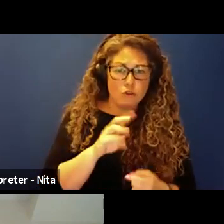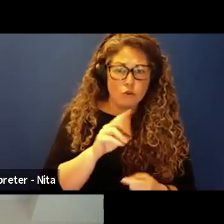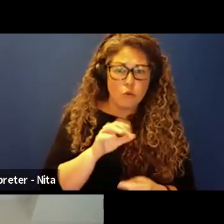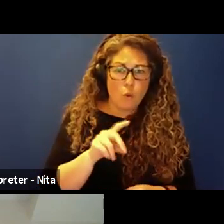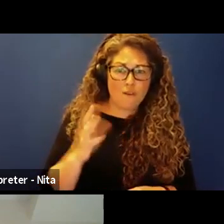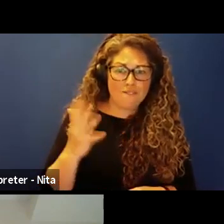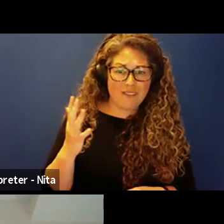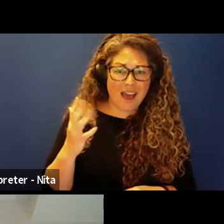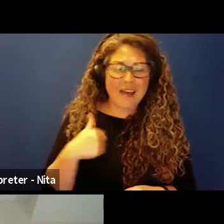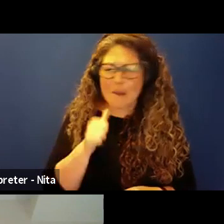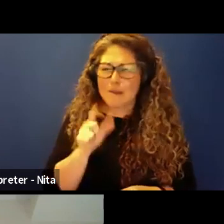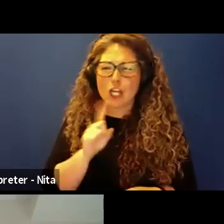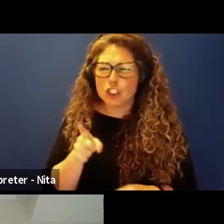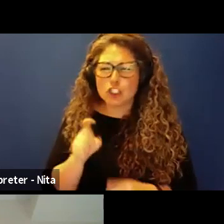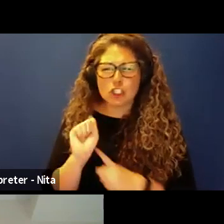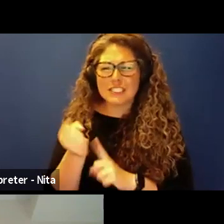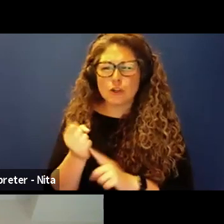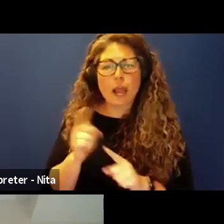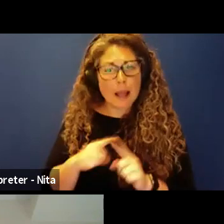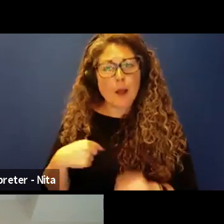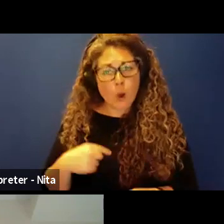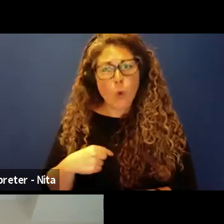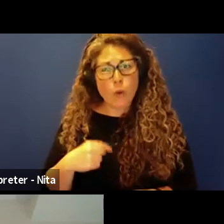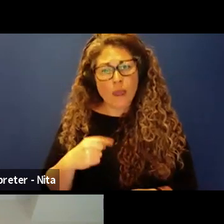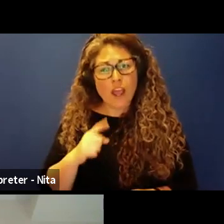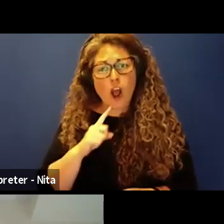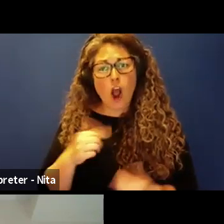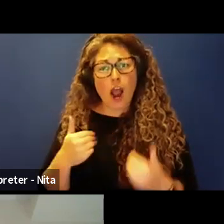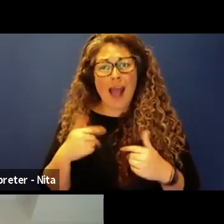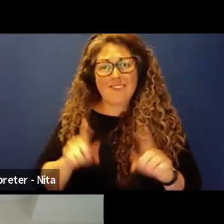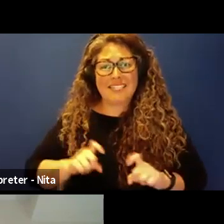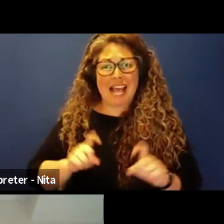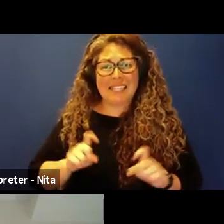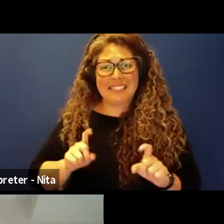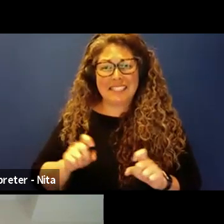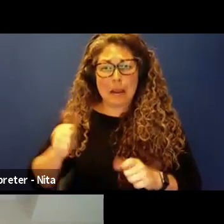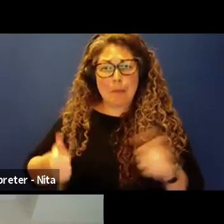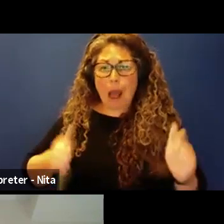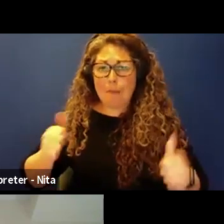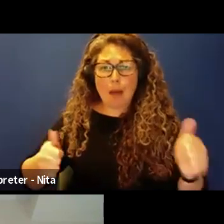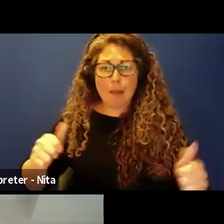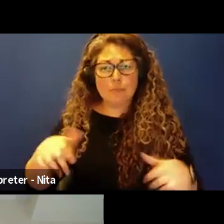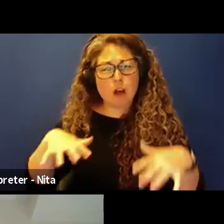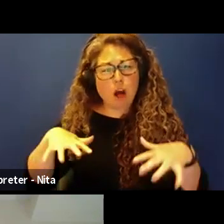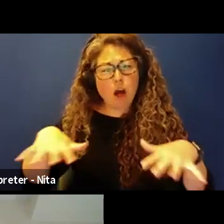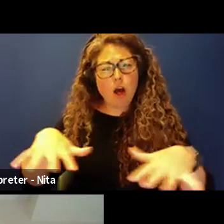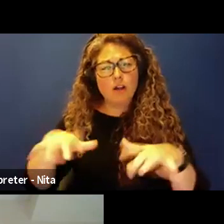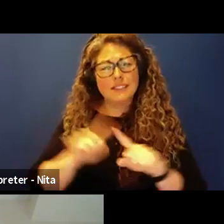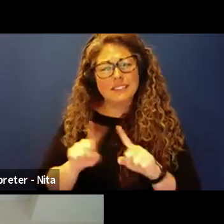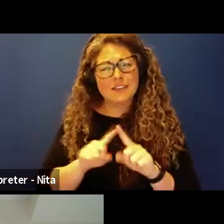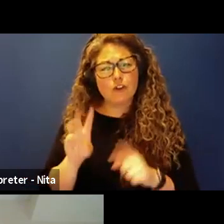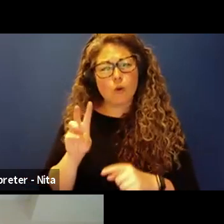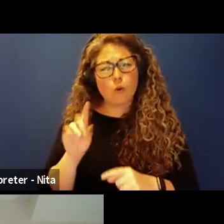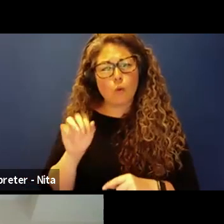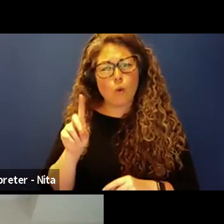what the case may be, but we are having testing pop-ups in different wards by August.